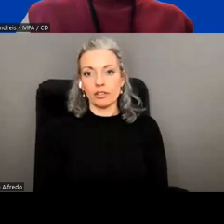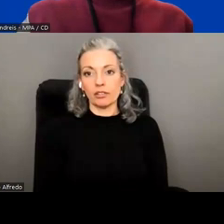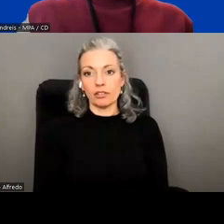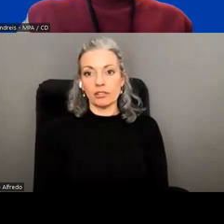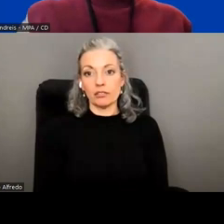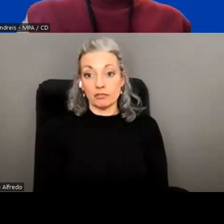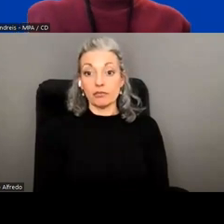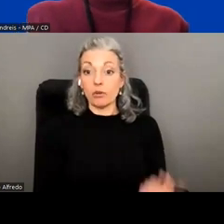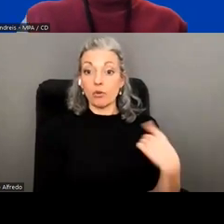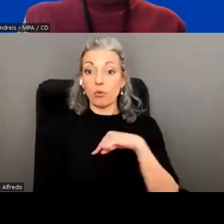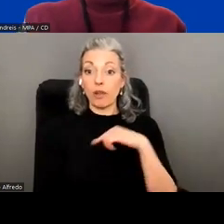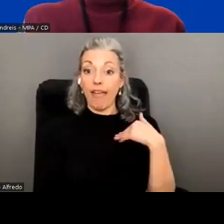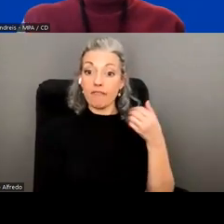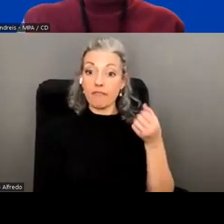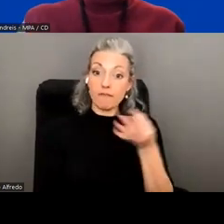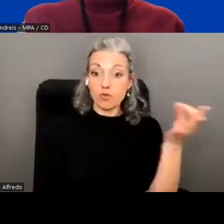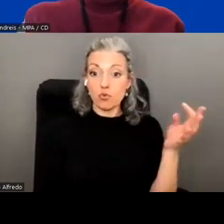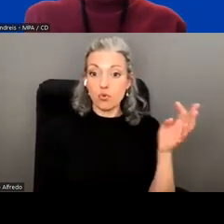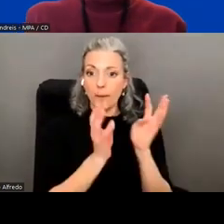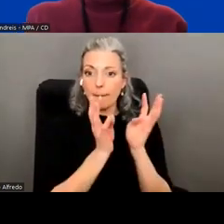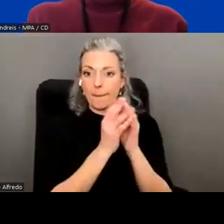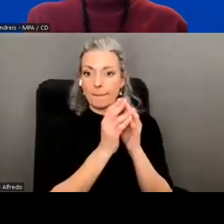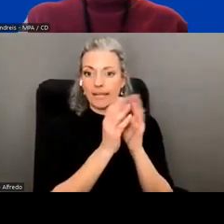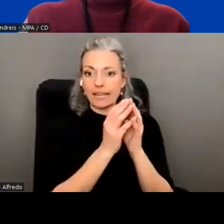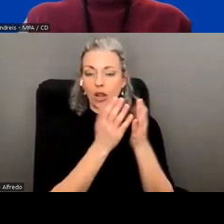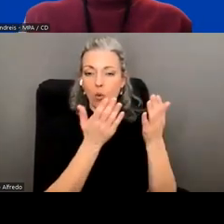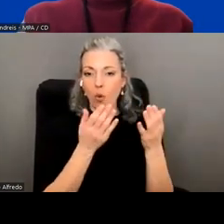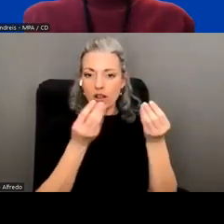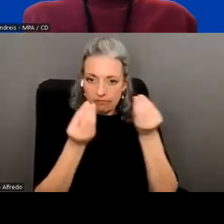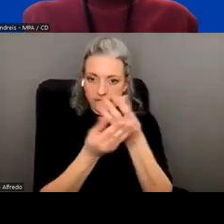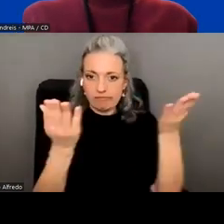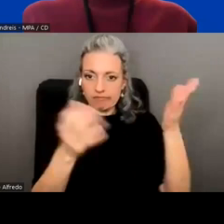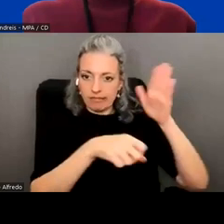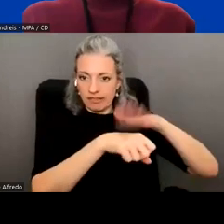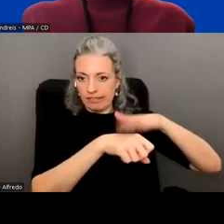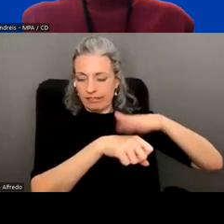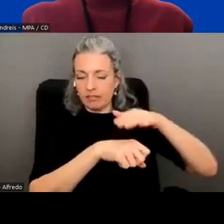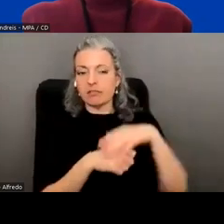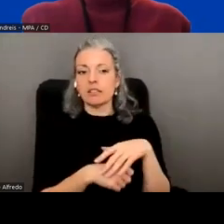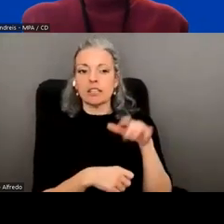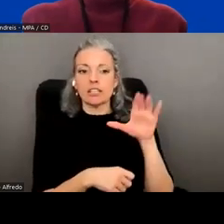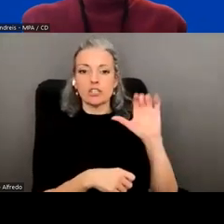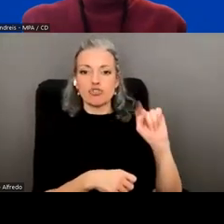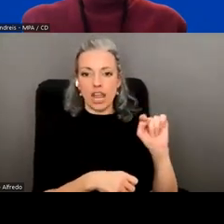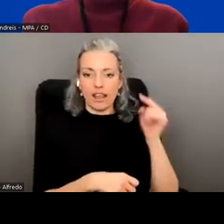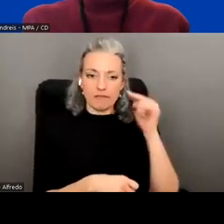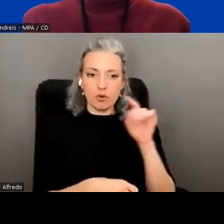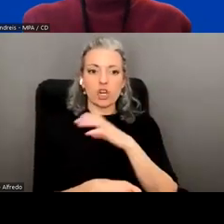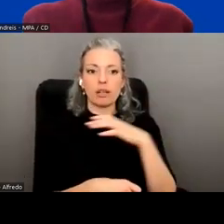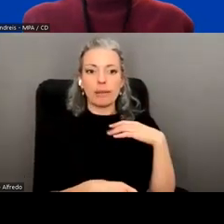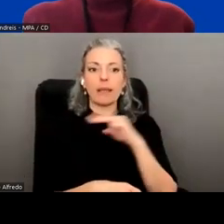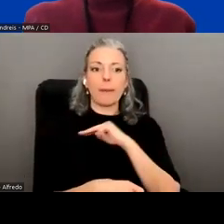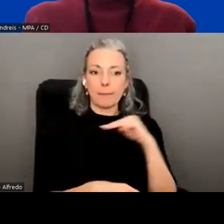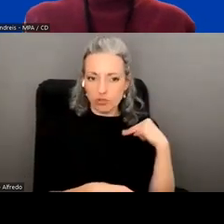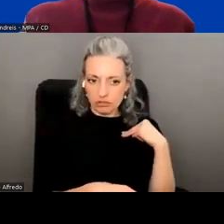We do have a few meeting operations we would like you to be aware. The chat function is enabled for committee members